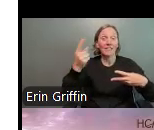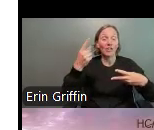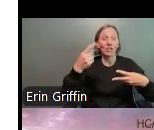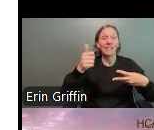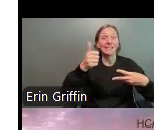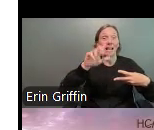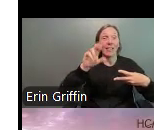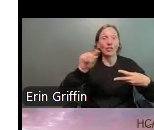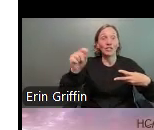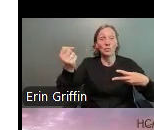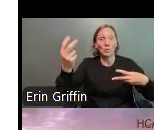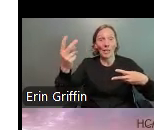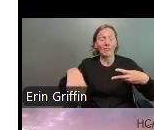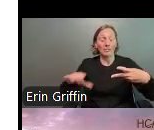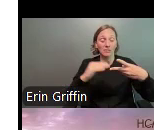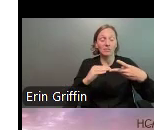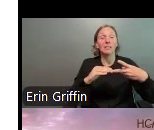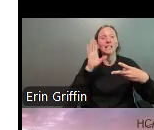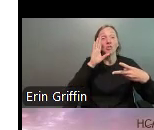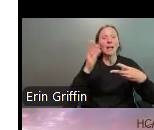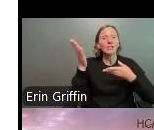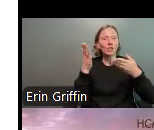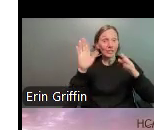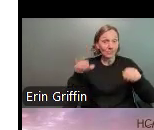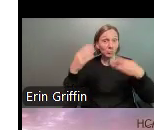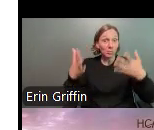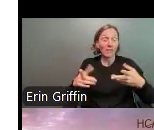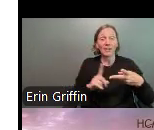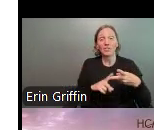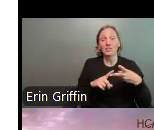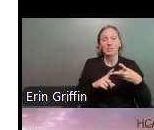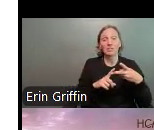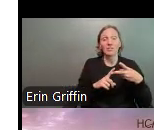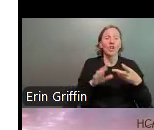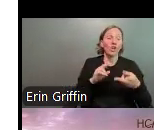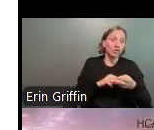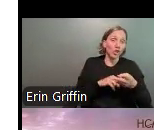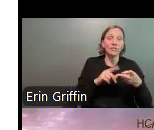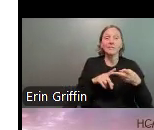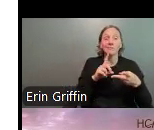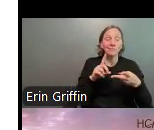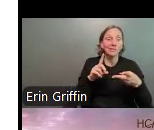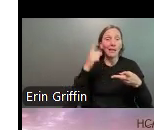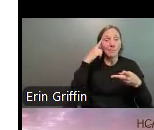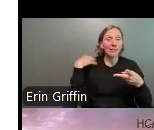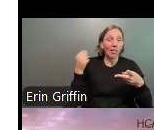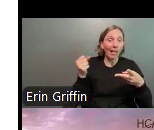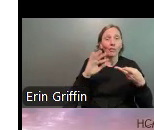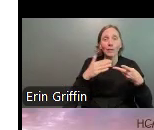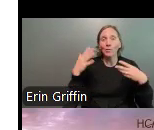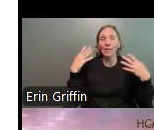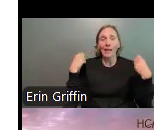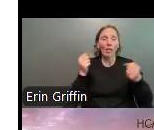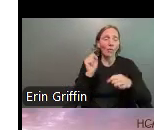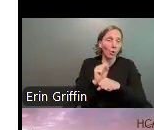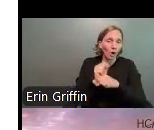And then there's another one available for direct service providers. So that's your physicians, your nurse practitioners, mental health therapists, community health workers, those that are member